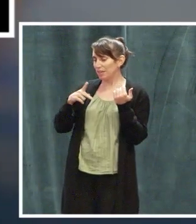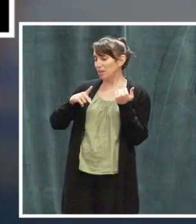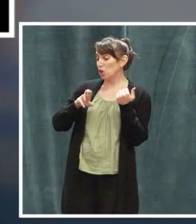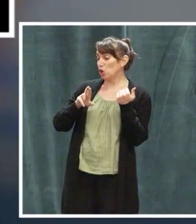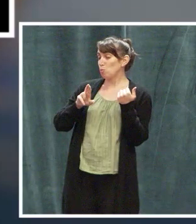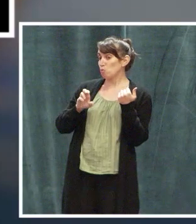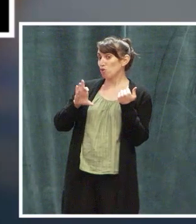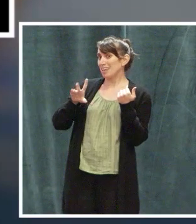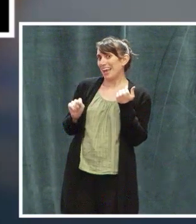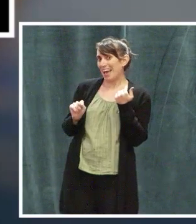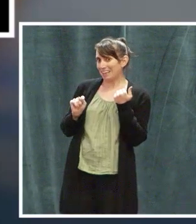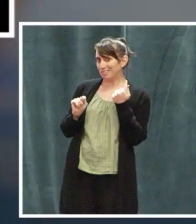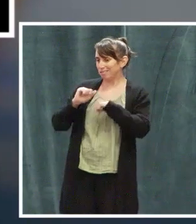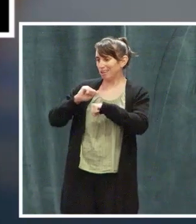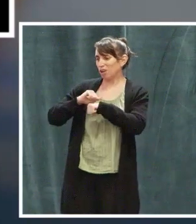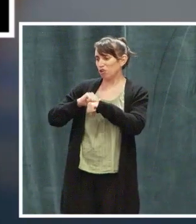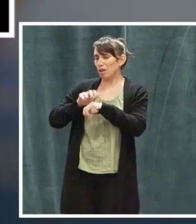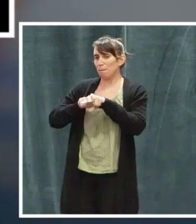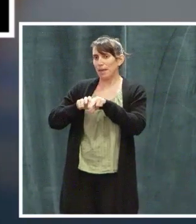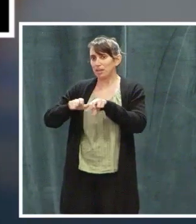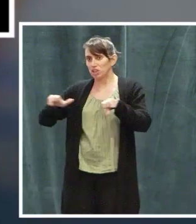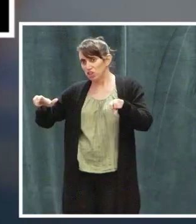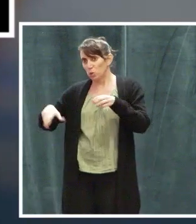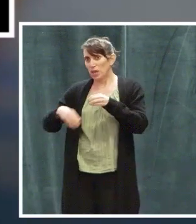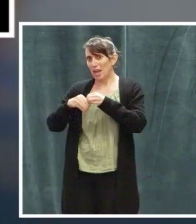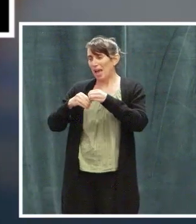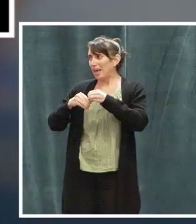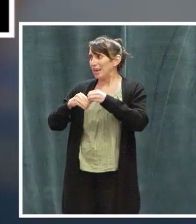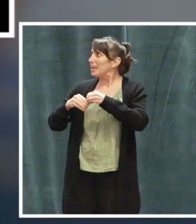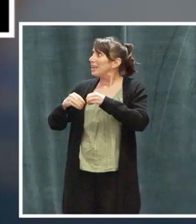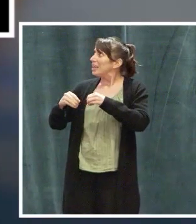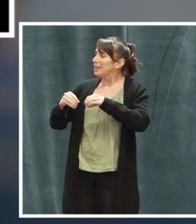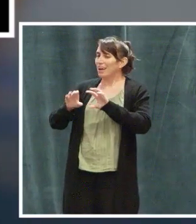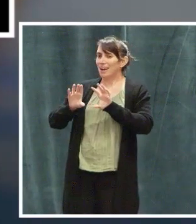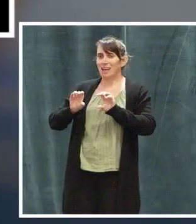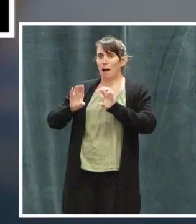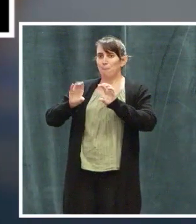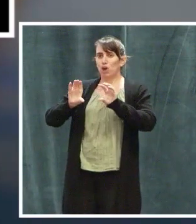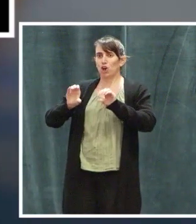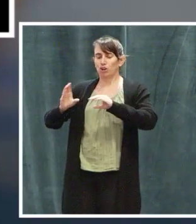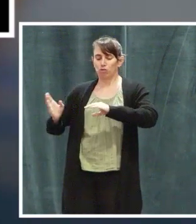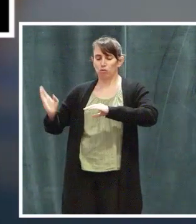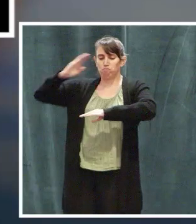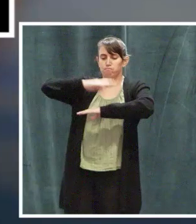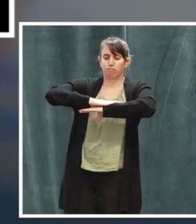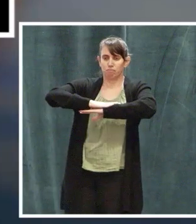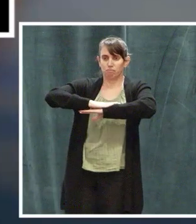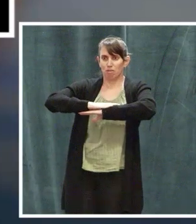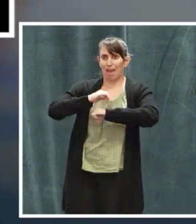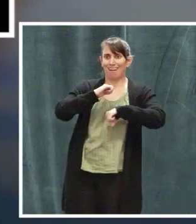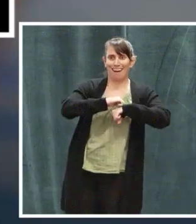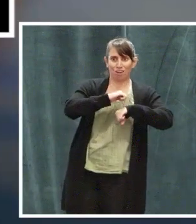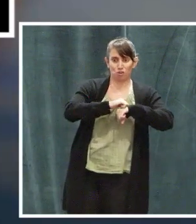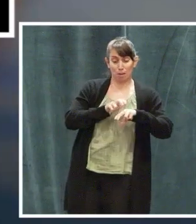benches. On most of the precast benches, we've added a wood topper just to add a softer material on top of the precast concrete where people are going